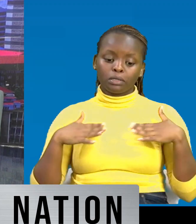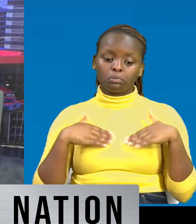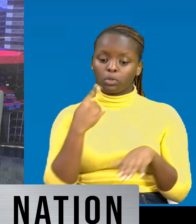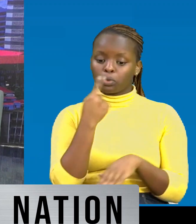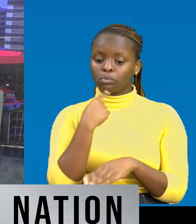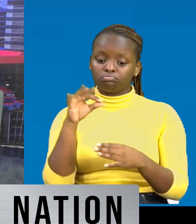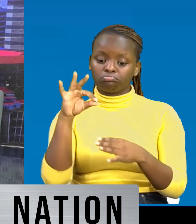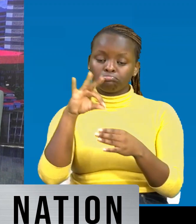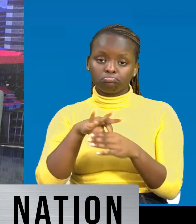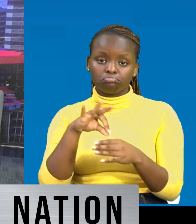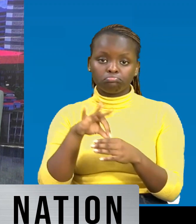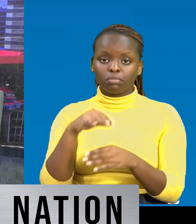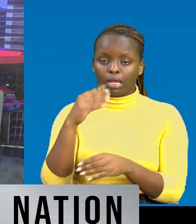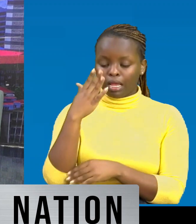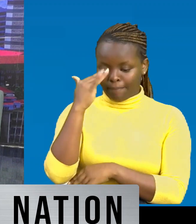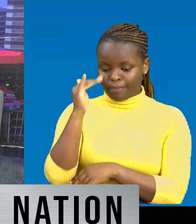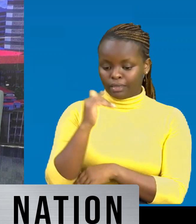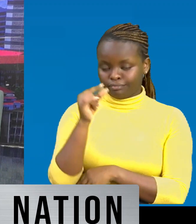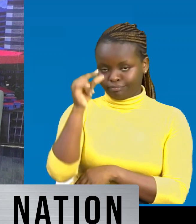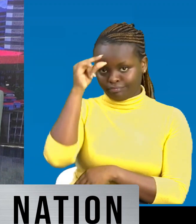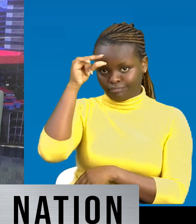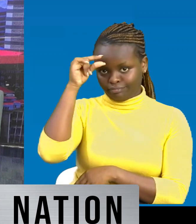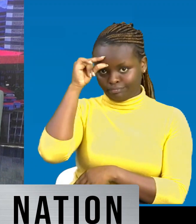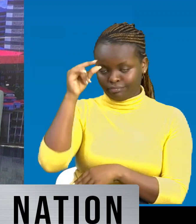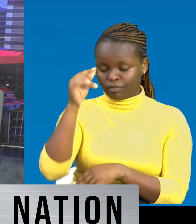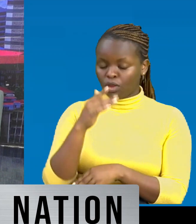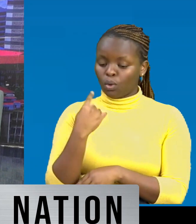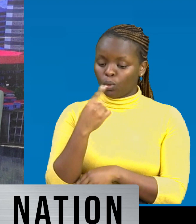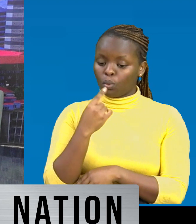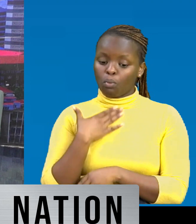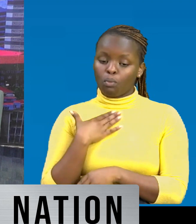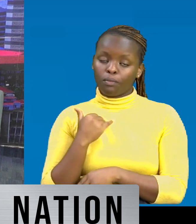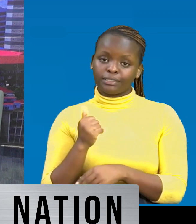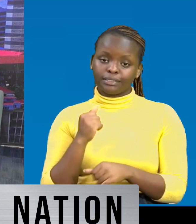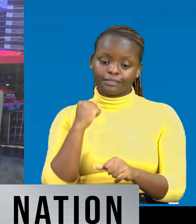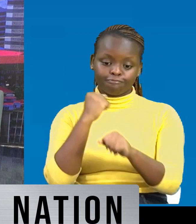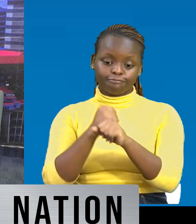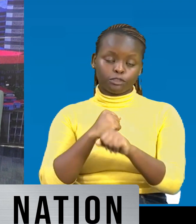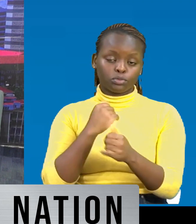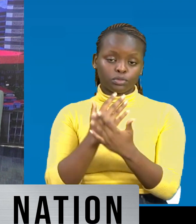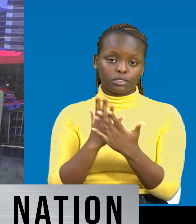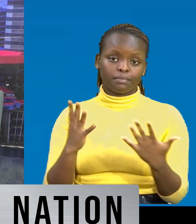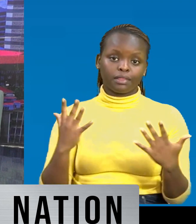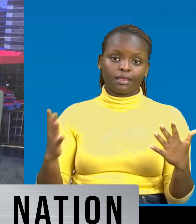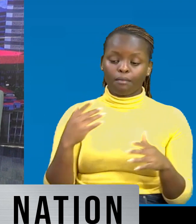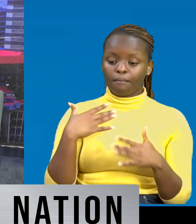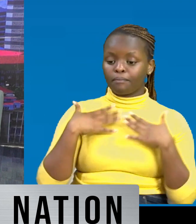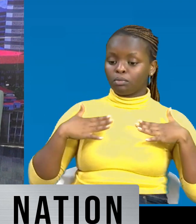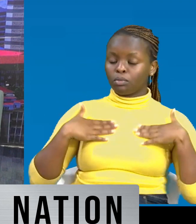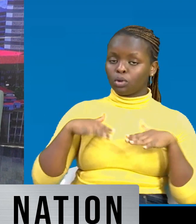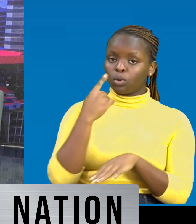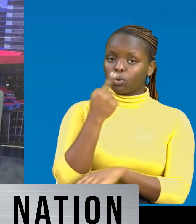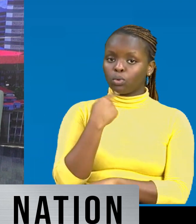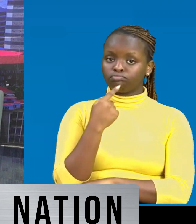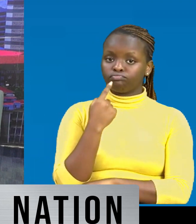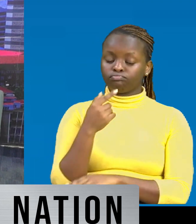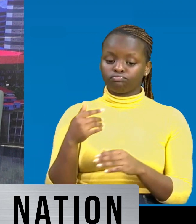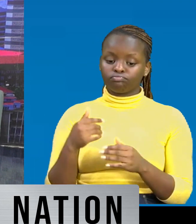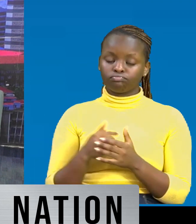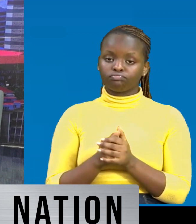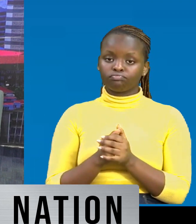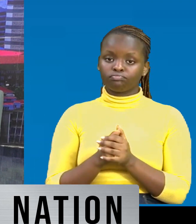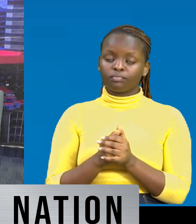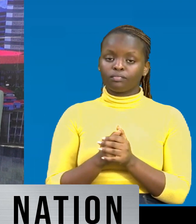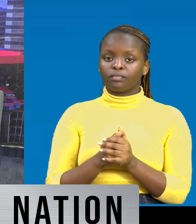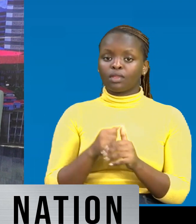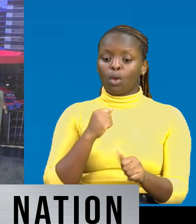government, which basically we wanted something to be done for people who are the hustlers.